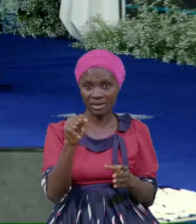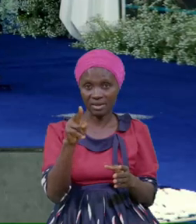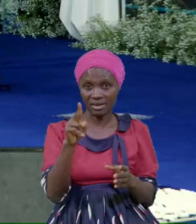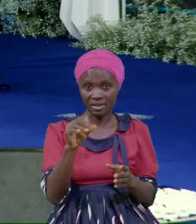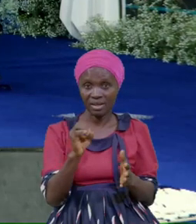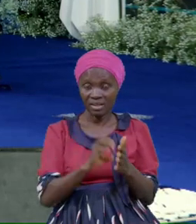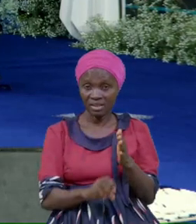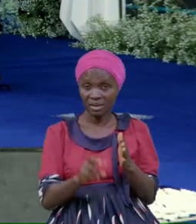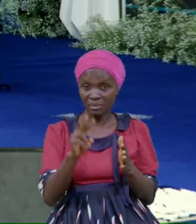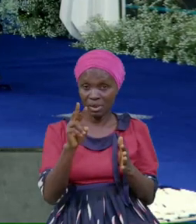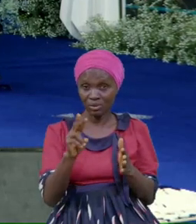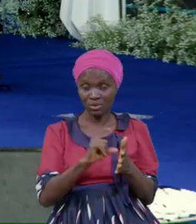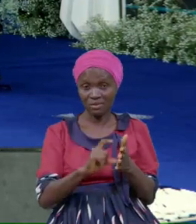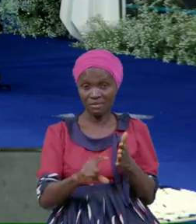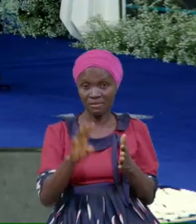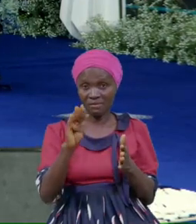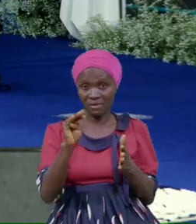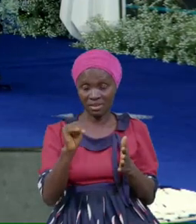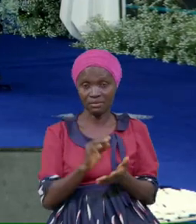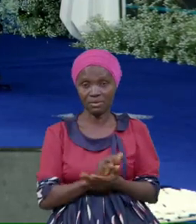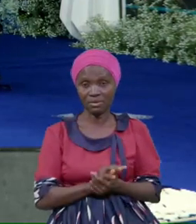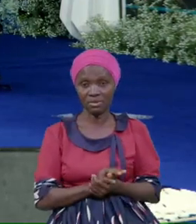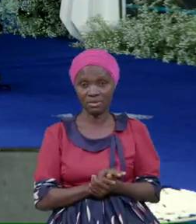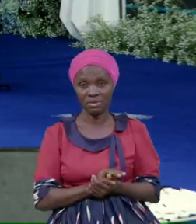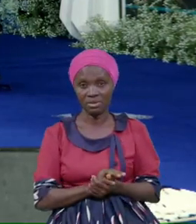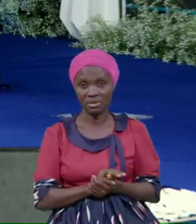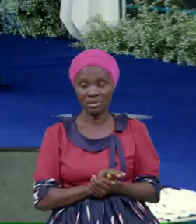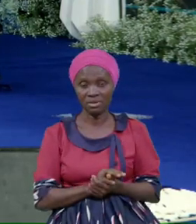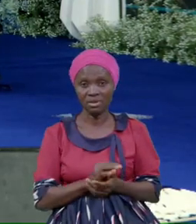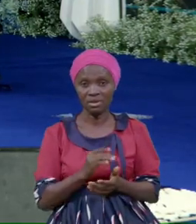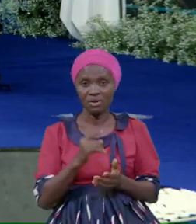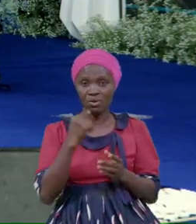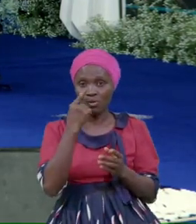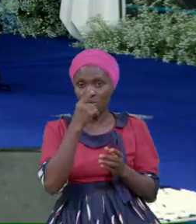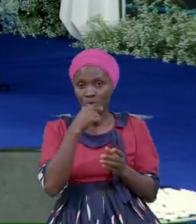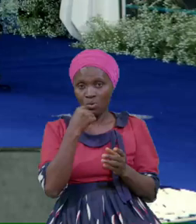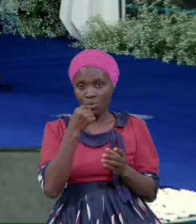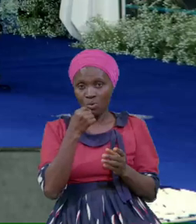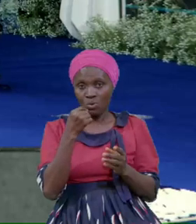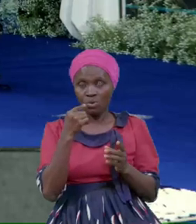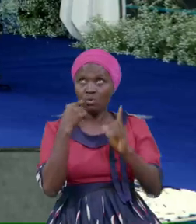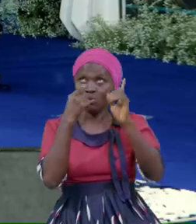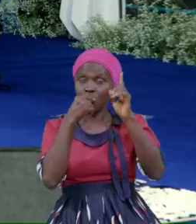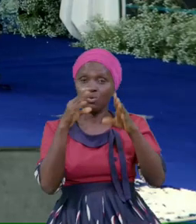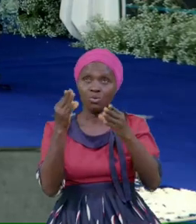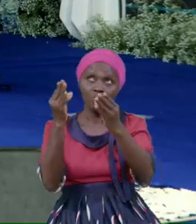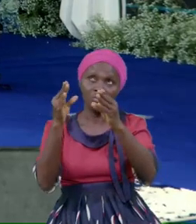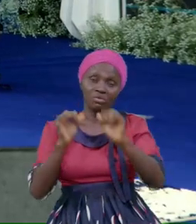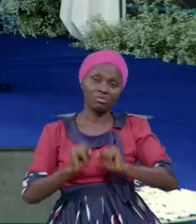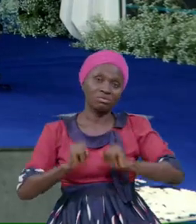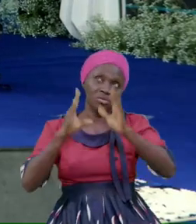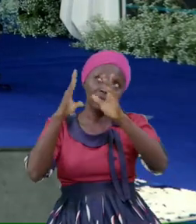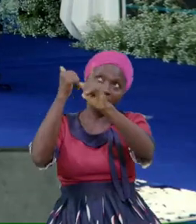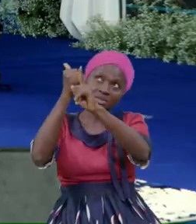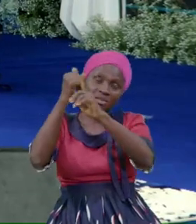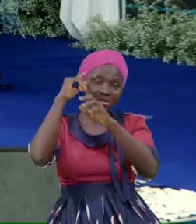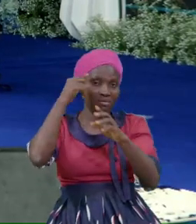Titus chapter 2, verse 14. Who gave himself for us. You see, all the